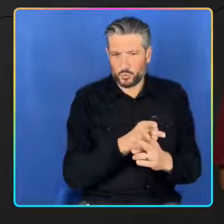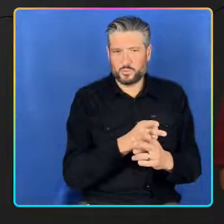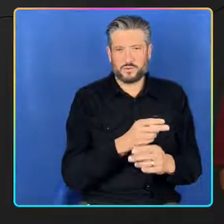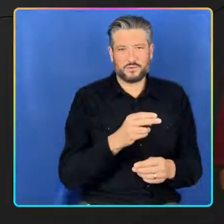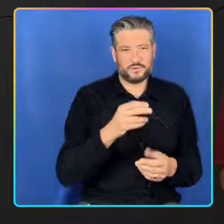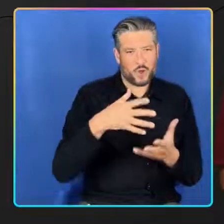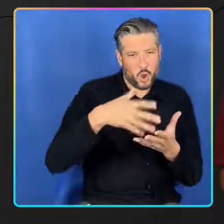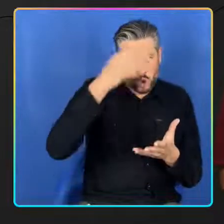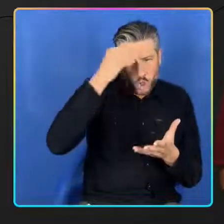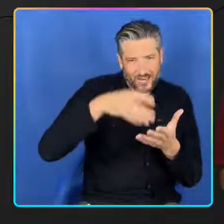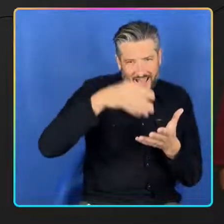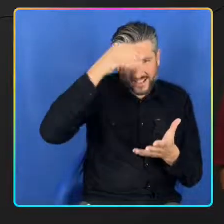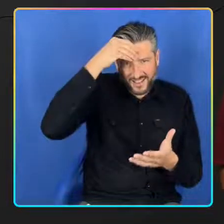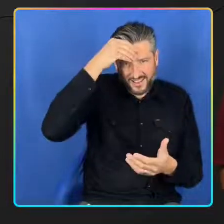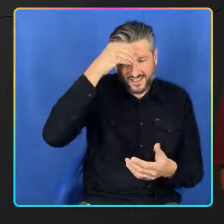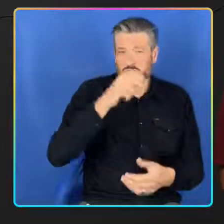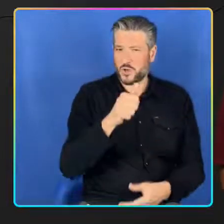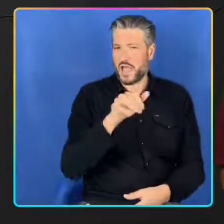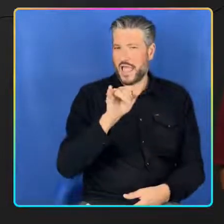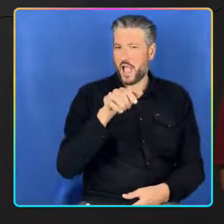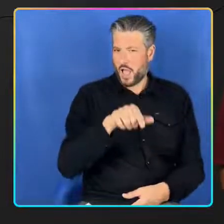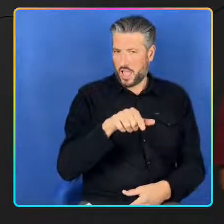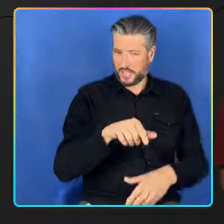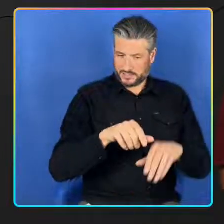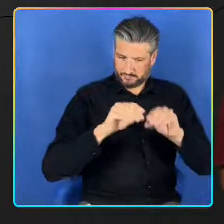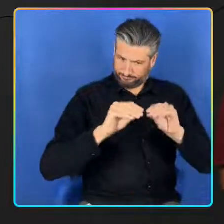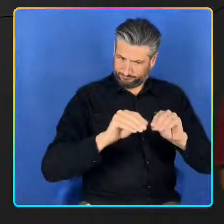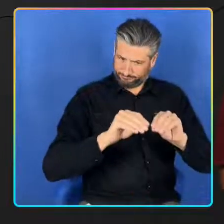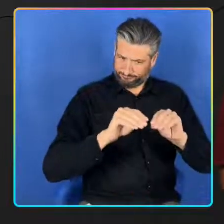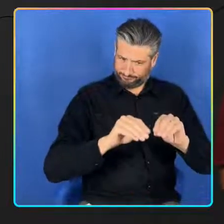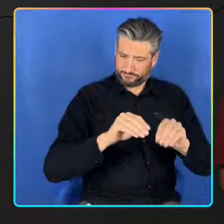data in order to train a model without having to